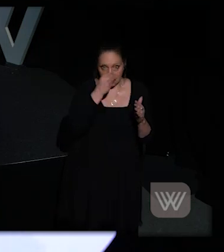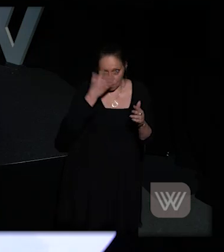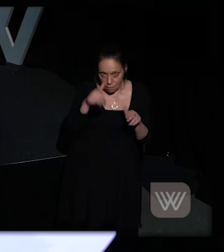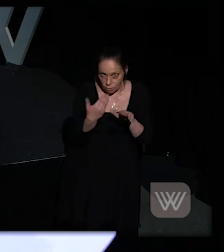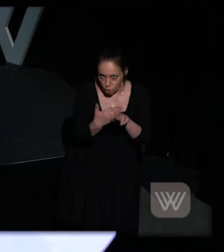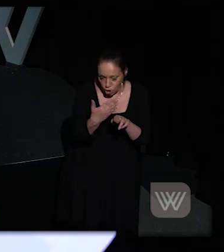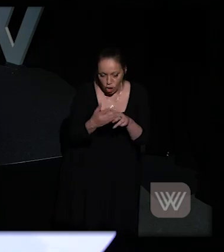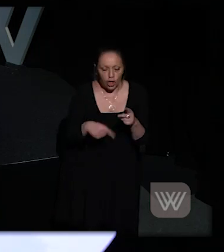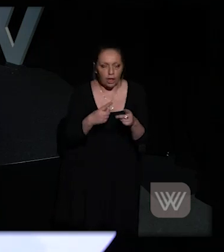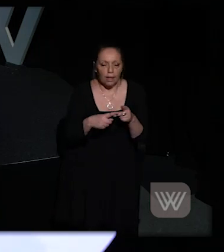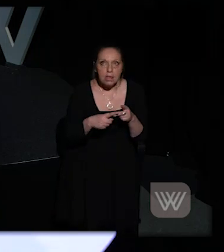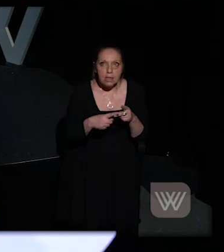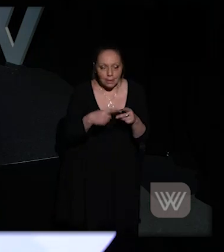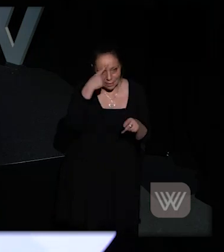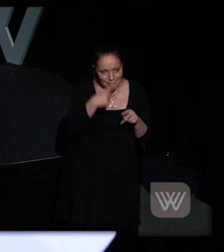work,